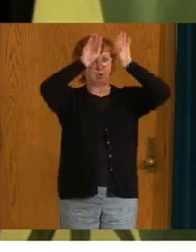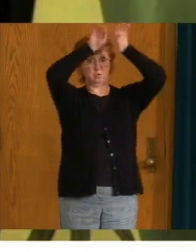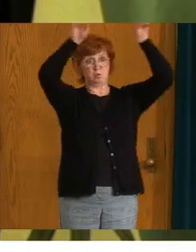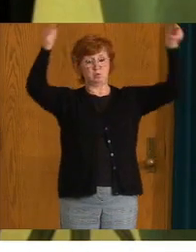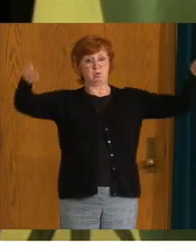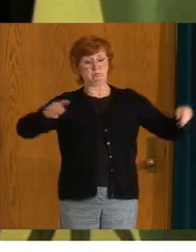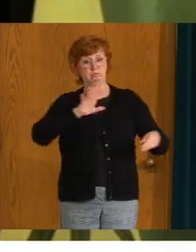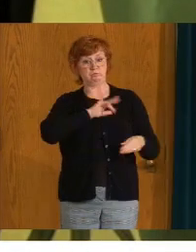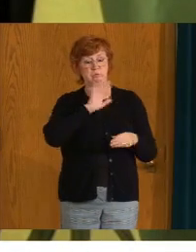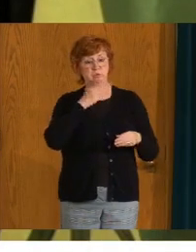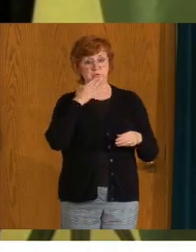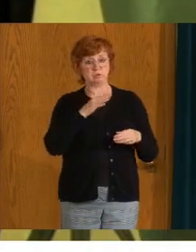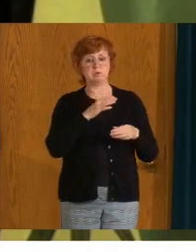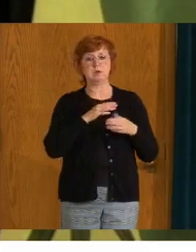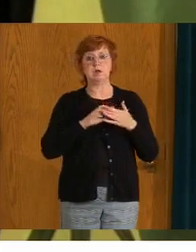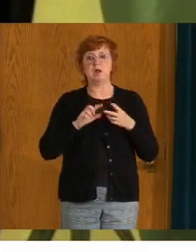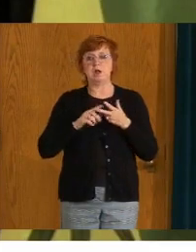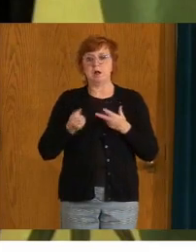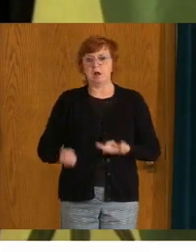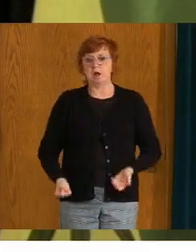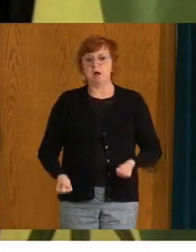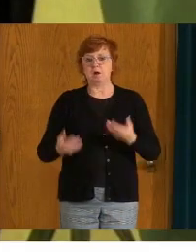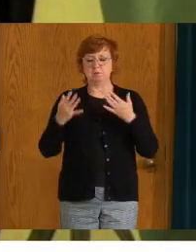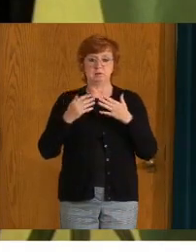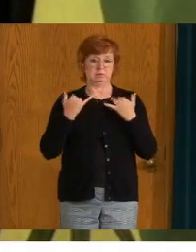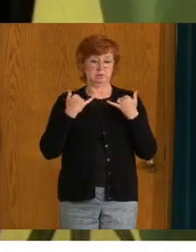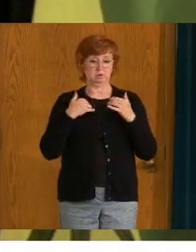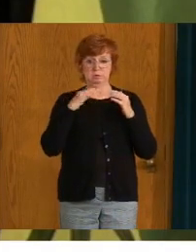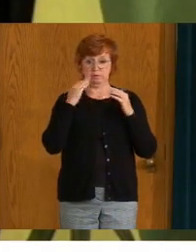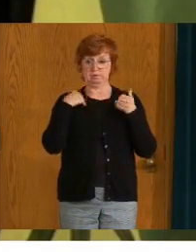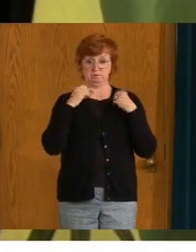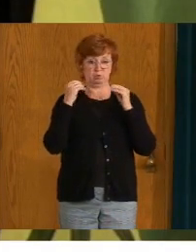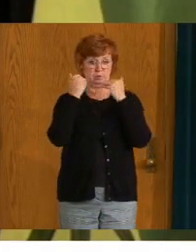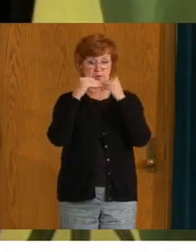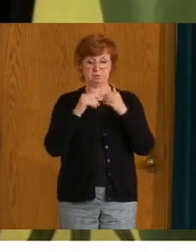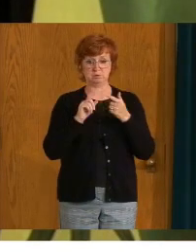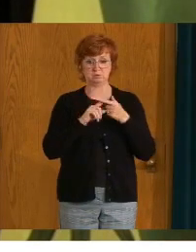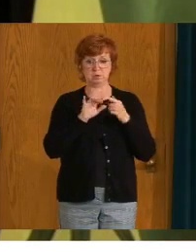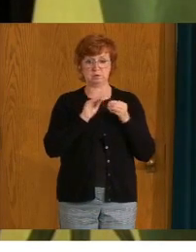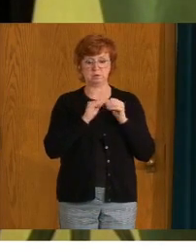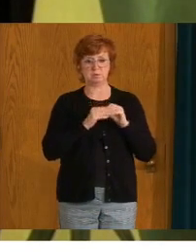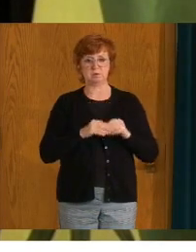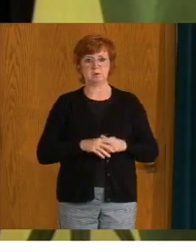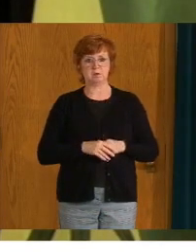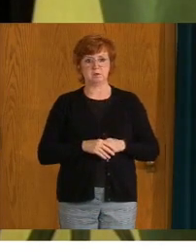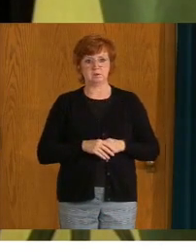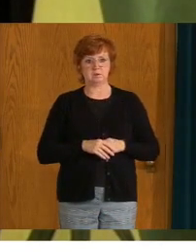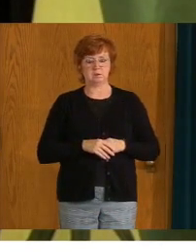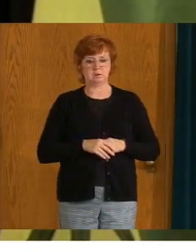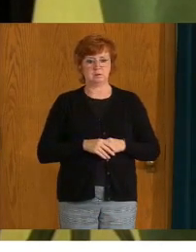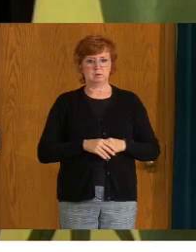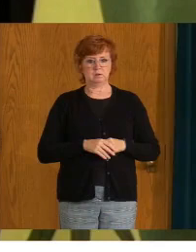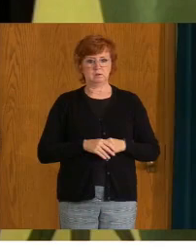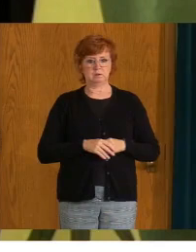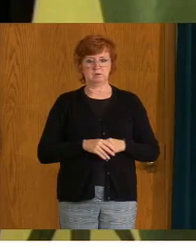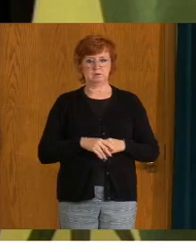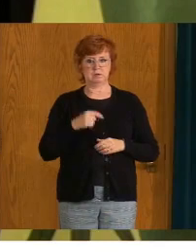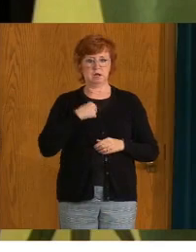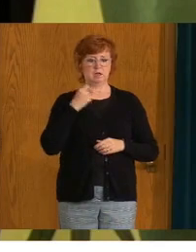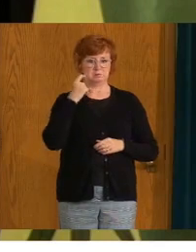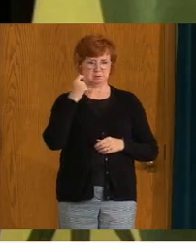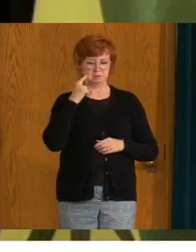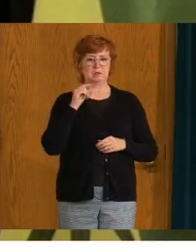in the stadium. So now there will be no limits on that. They potentially could, and I actually personally think they likely will be able to fill the stadium